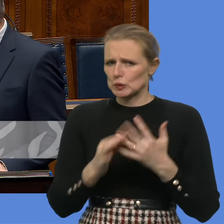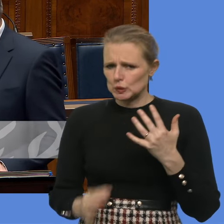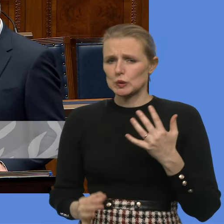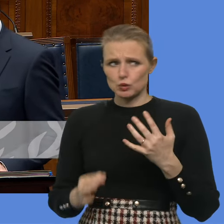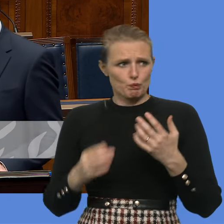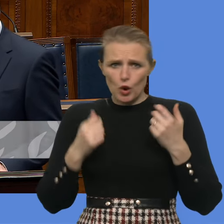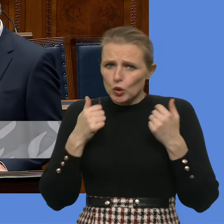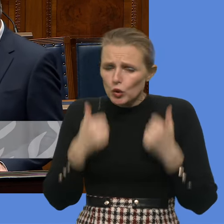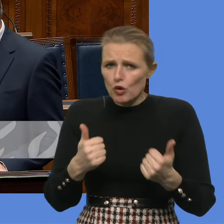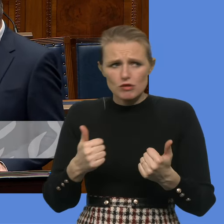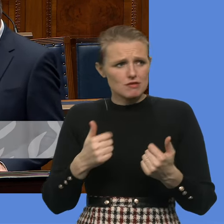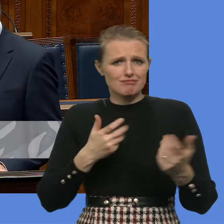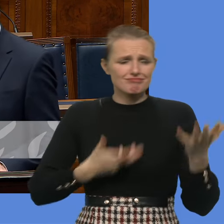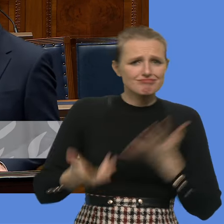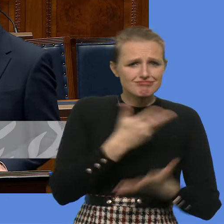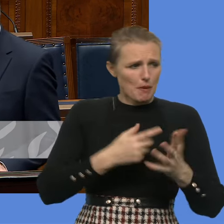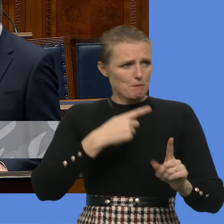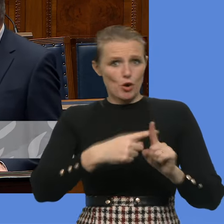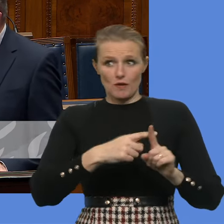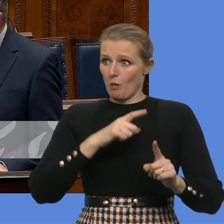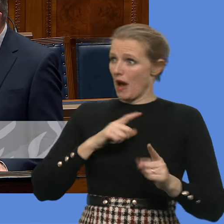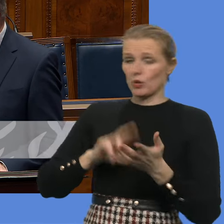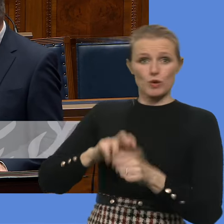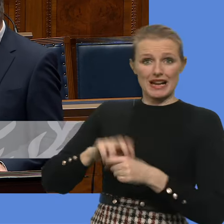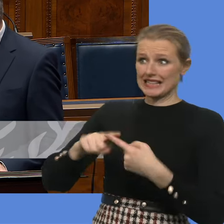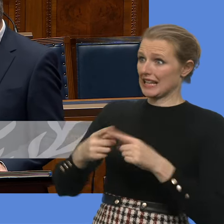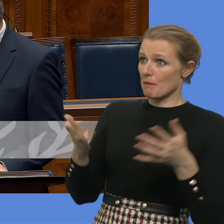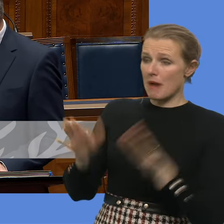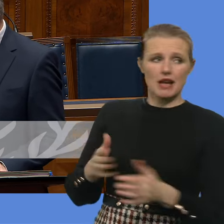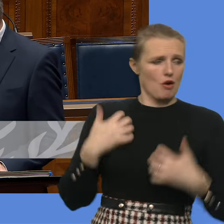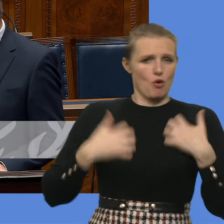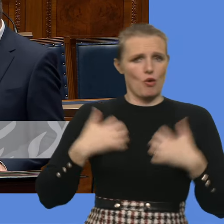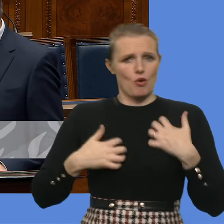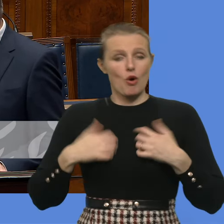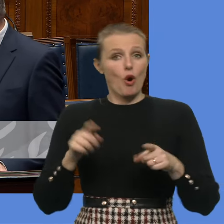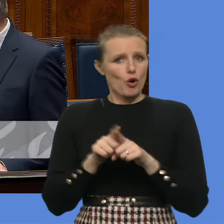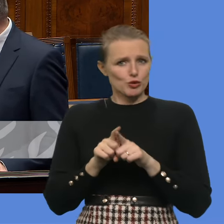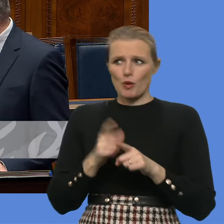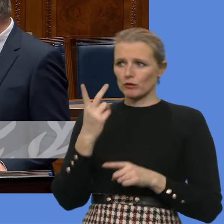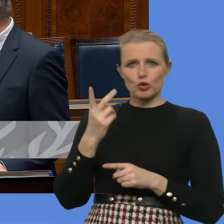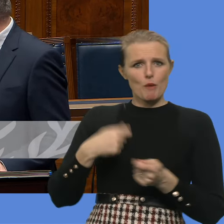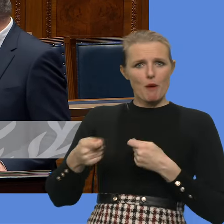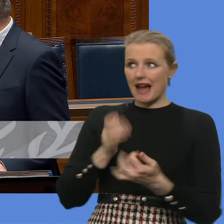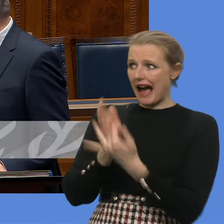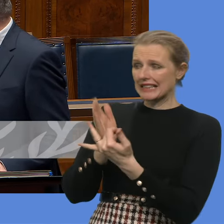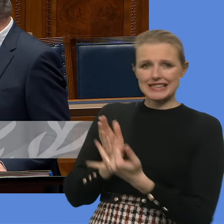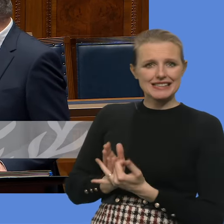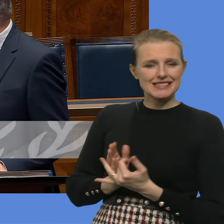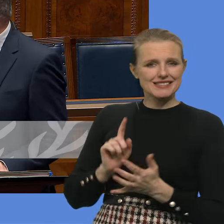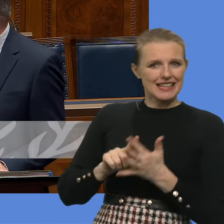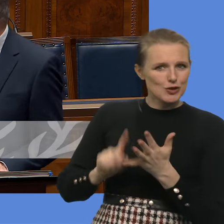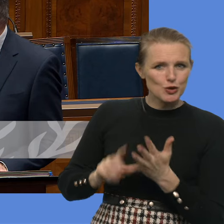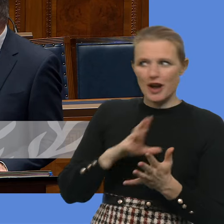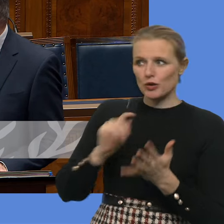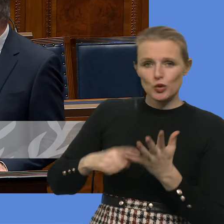positive mood there in terms of the executive being back up, in terms of the dual market access issues being brought to a significant degree